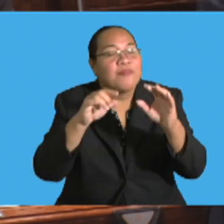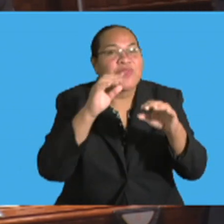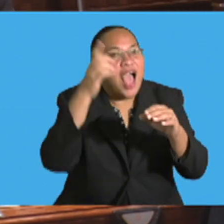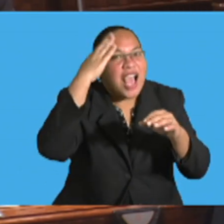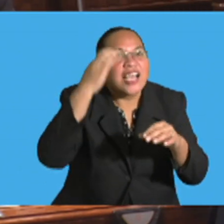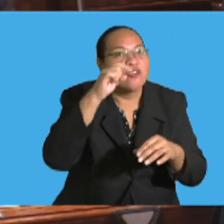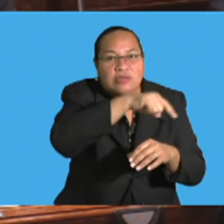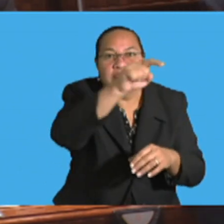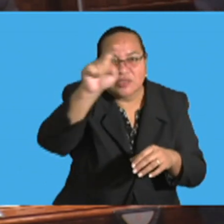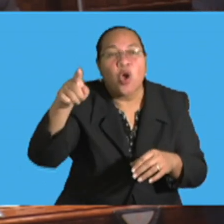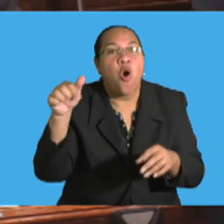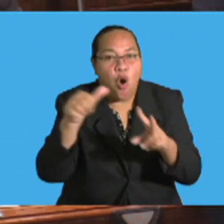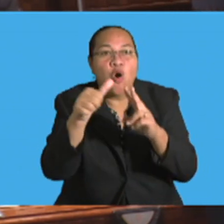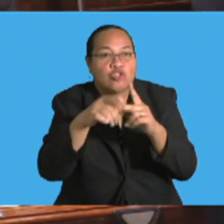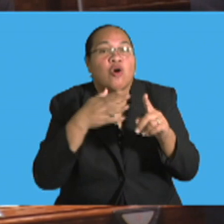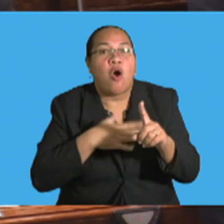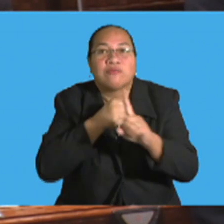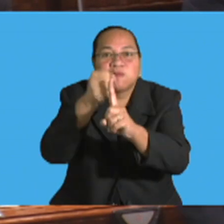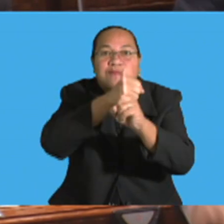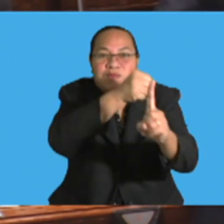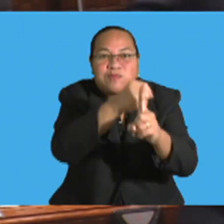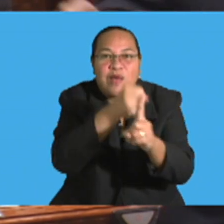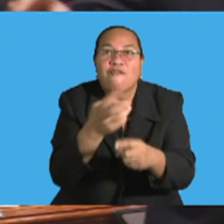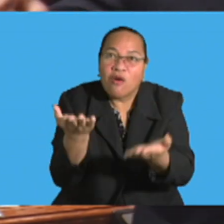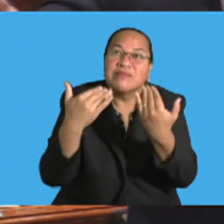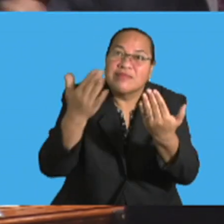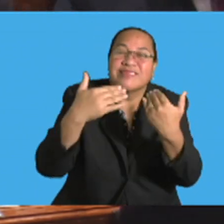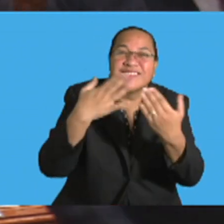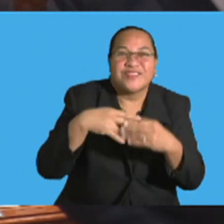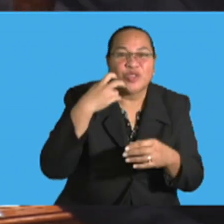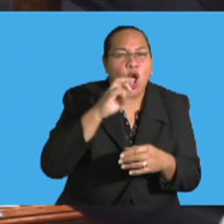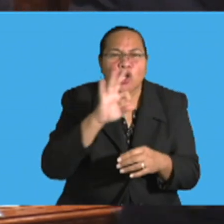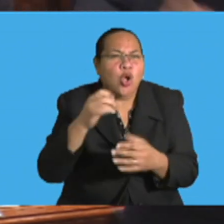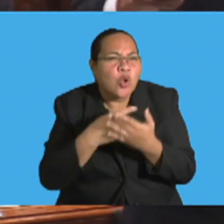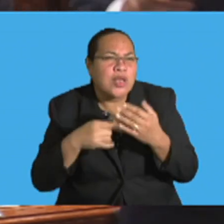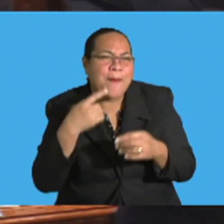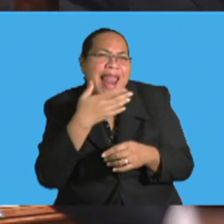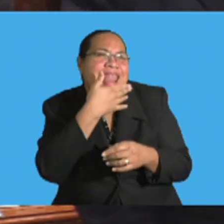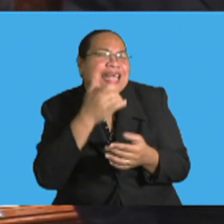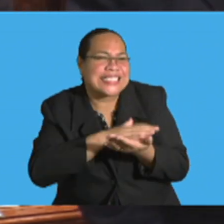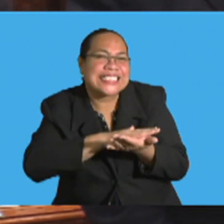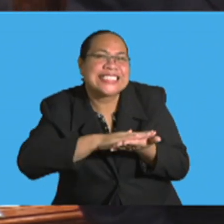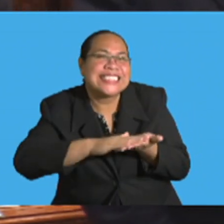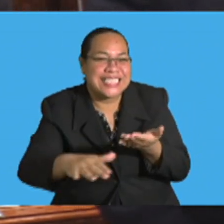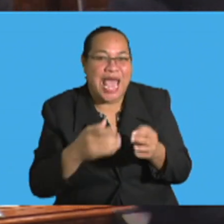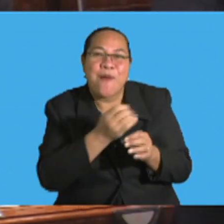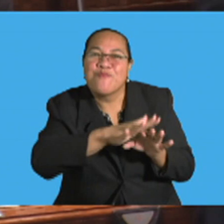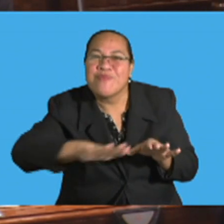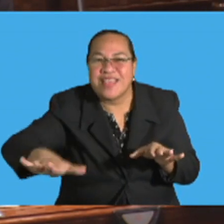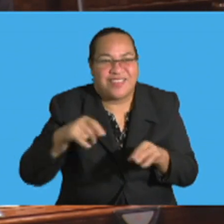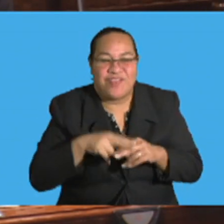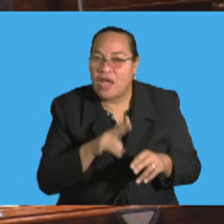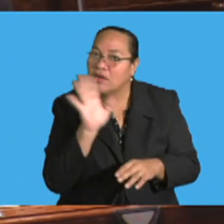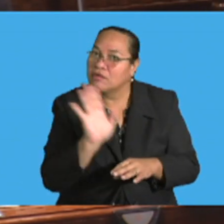country are also marketing. It's not only about having a nice clean beach, which they want the plastics to go onto. It's